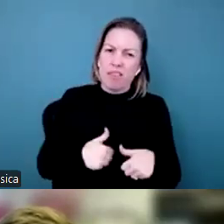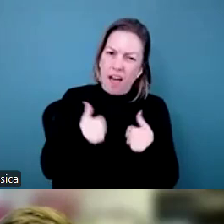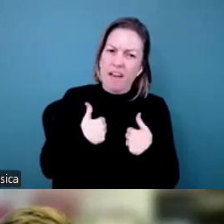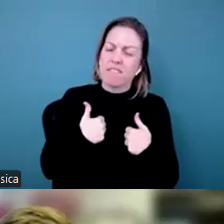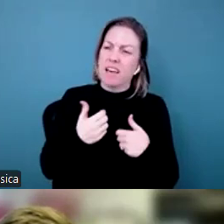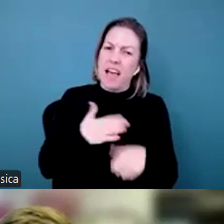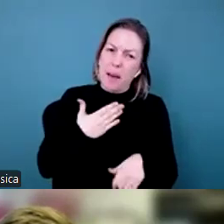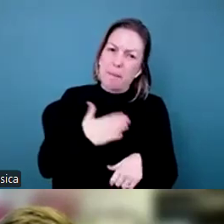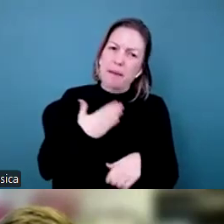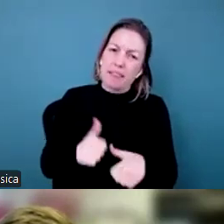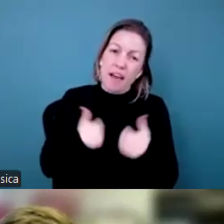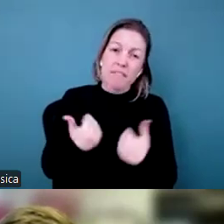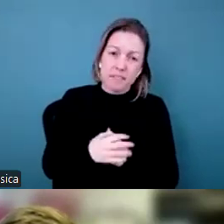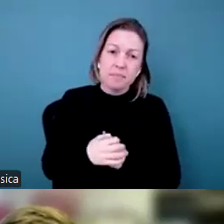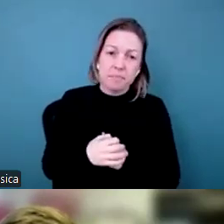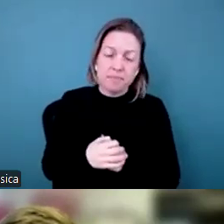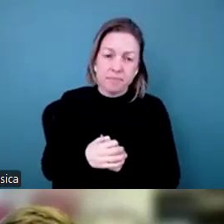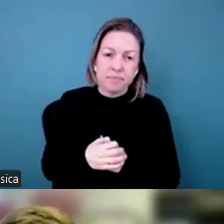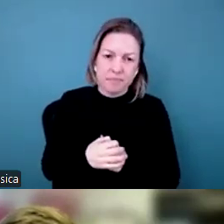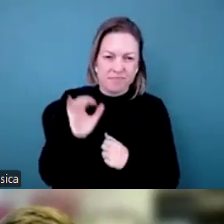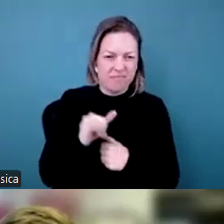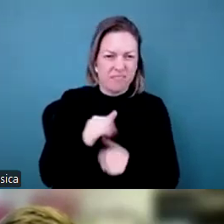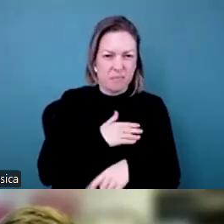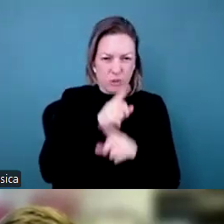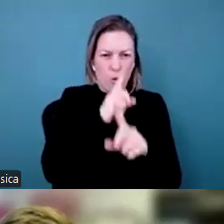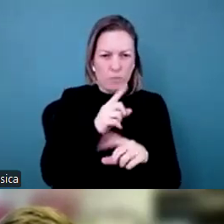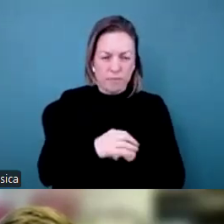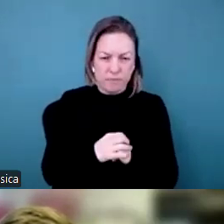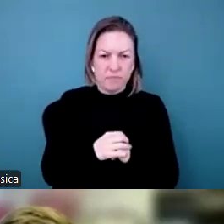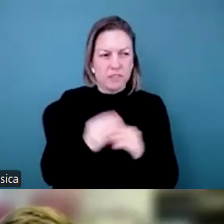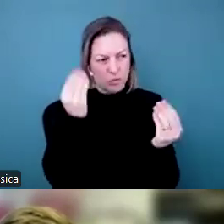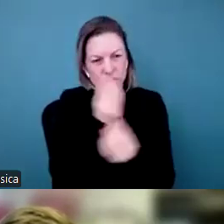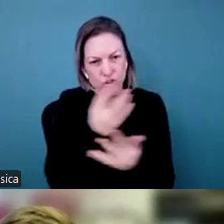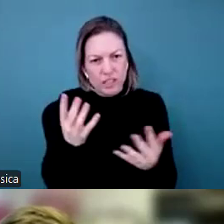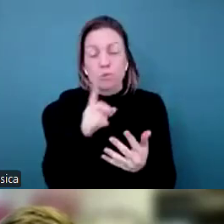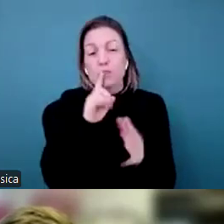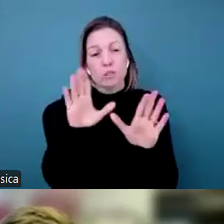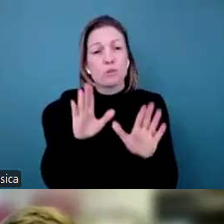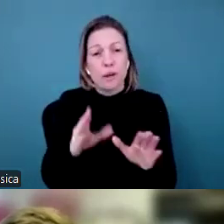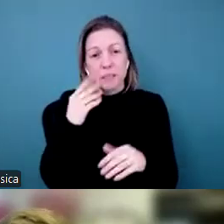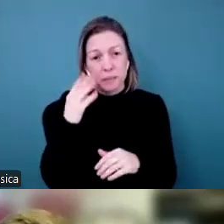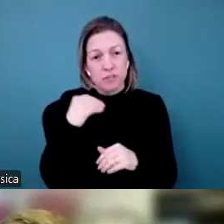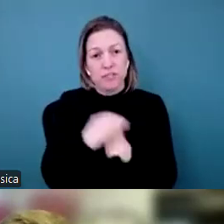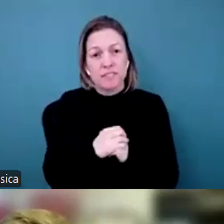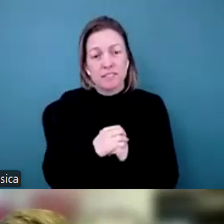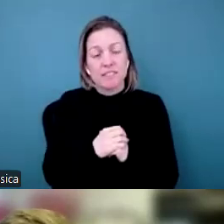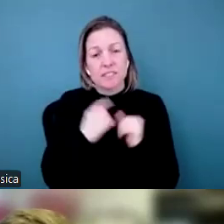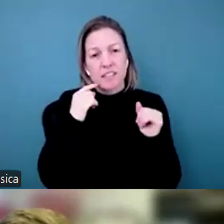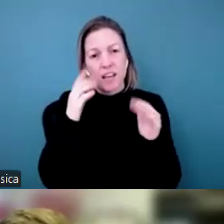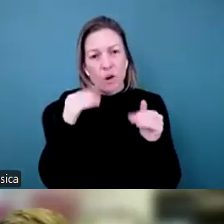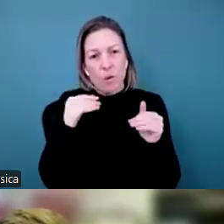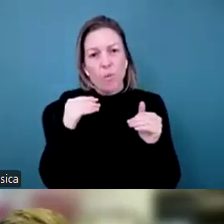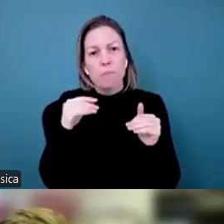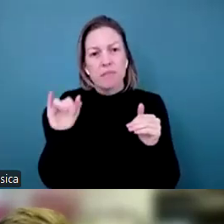happy life. That's really what I'm trying to share with the world. It is a wonderful experience. And I hope that the channel brings